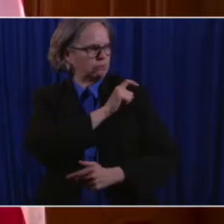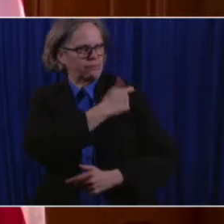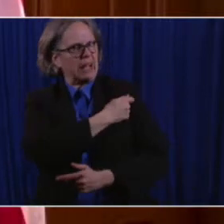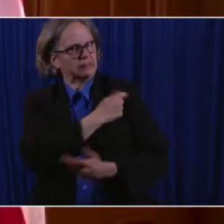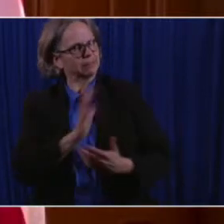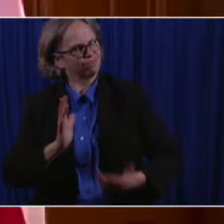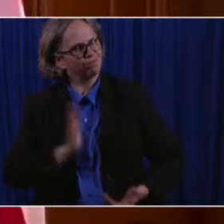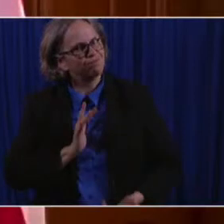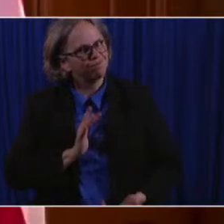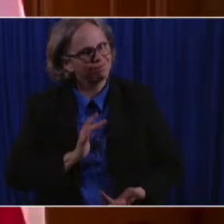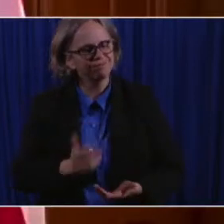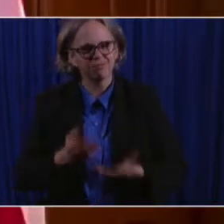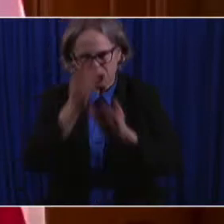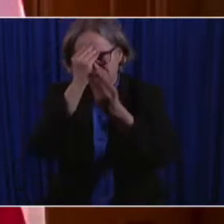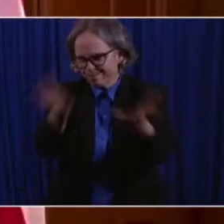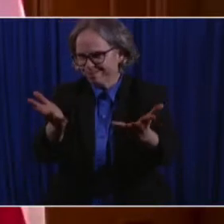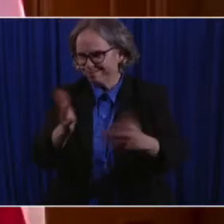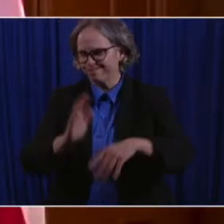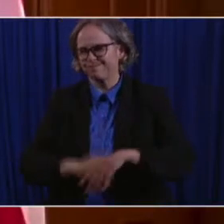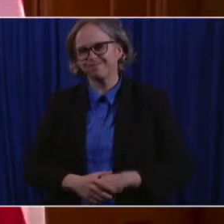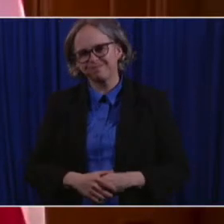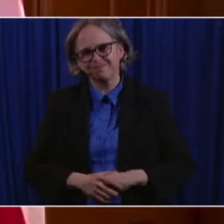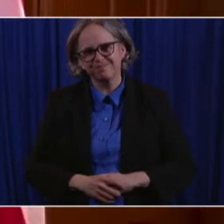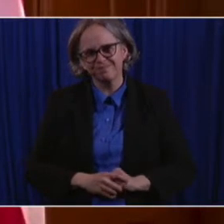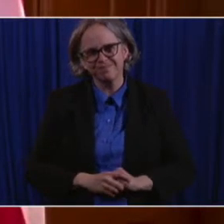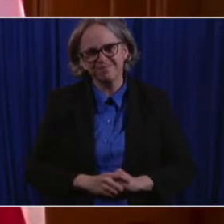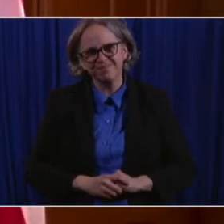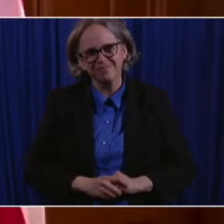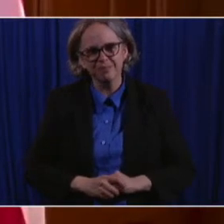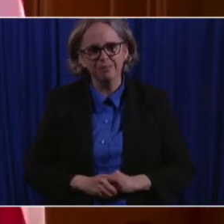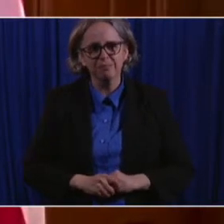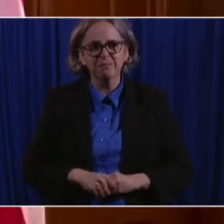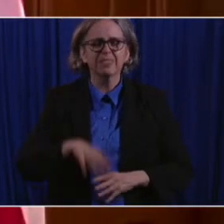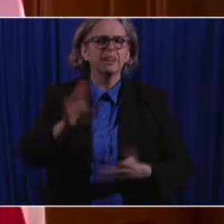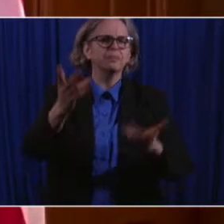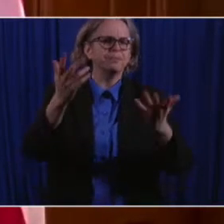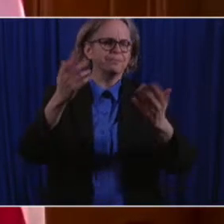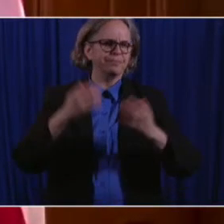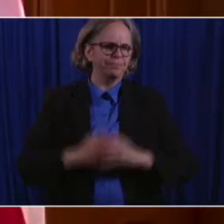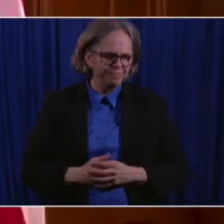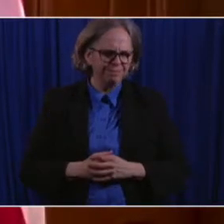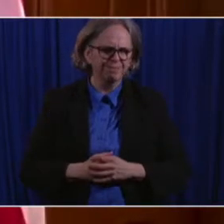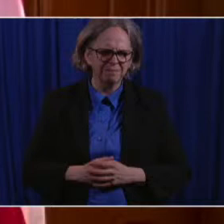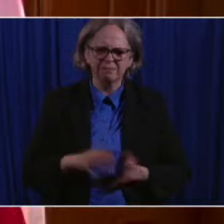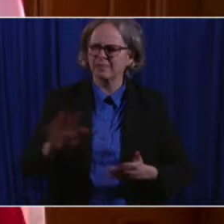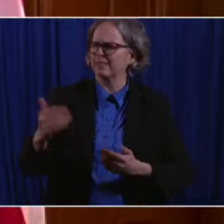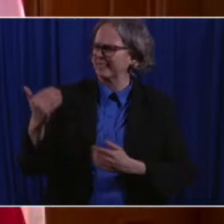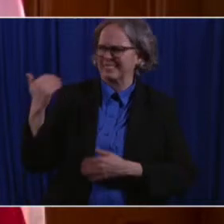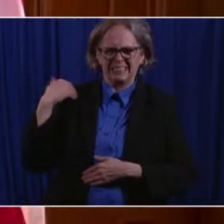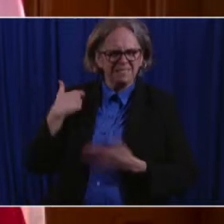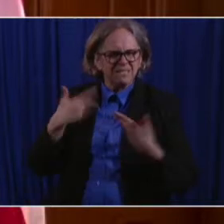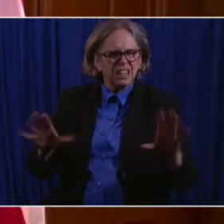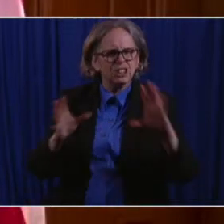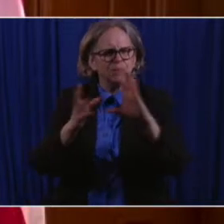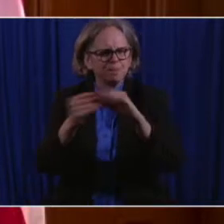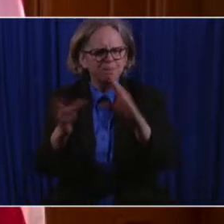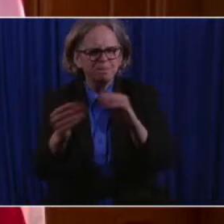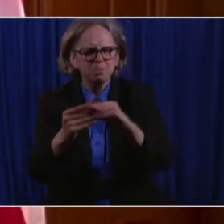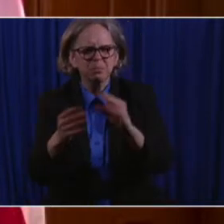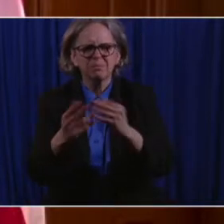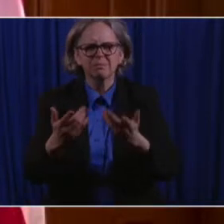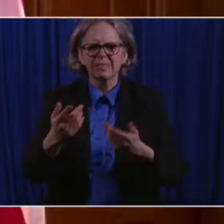Earlier this week, I announced that the COVID vaccine providers who were having difficulty filling appointments for this week with